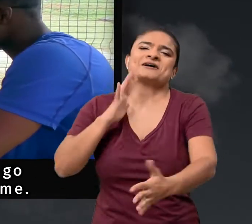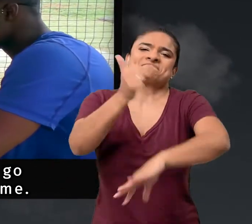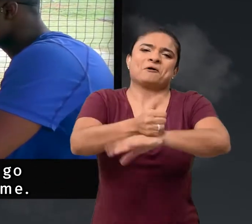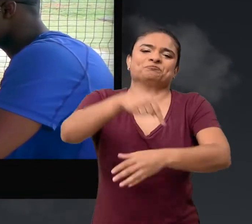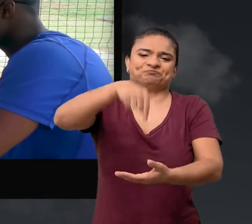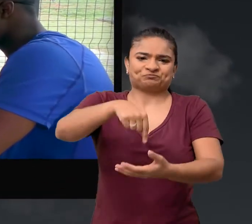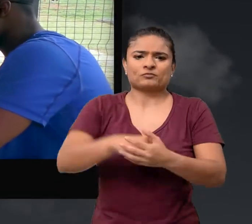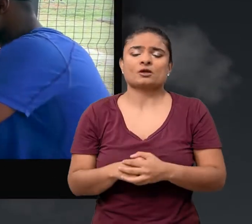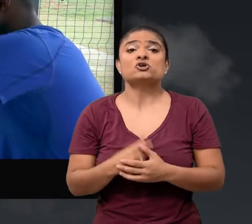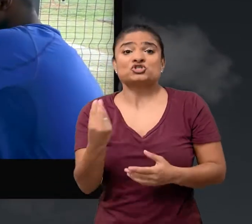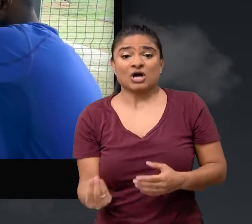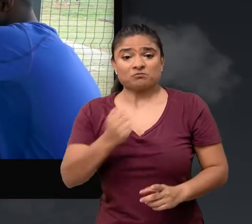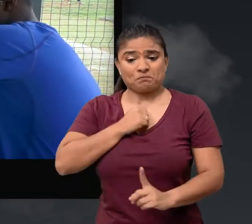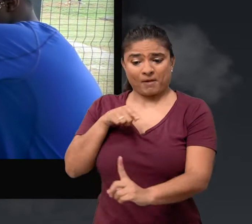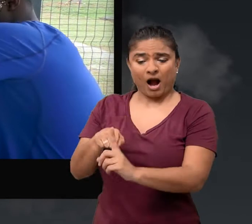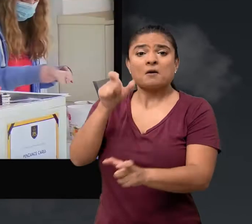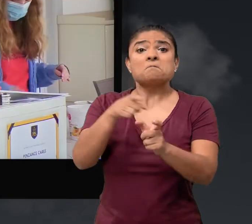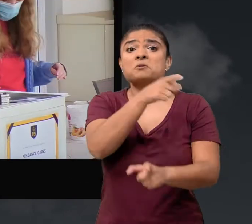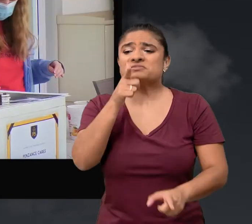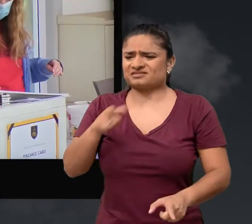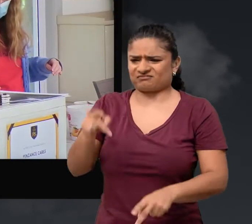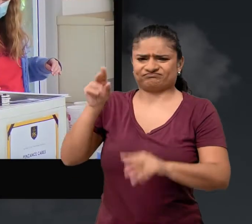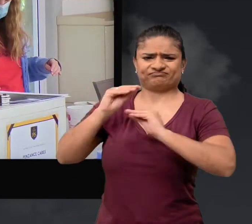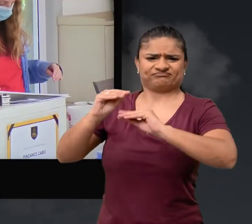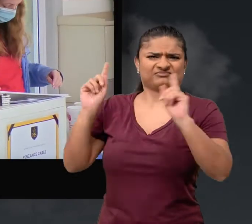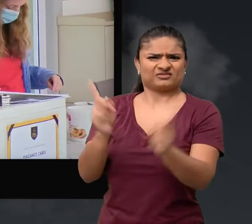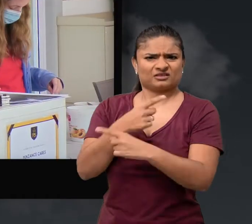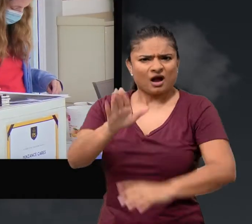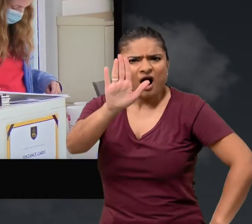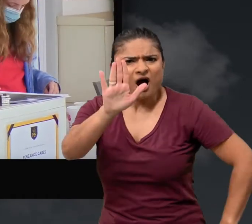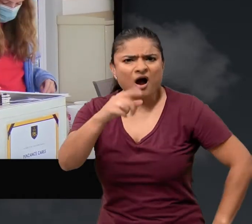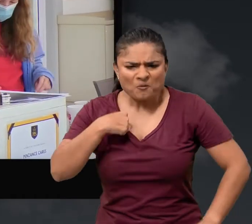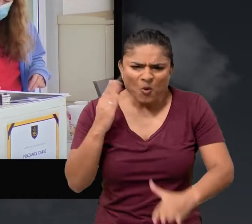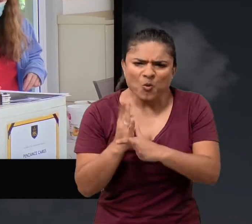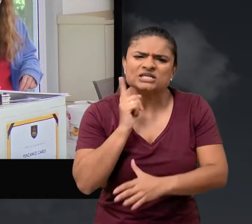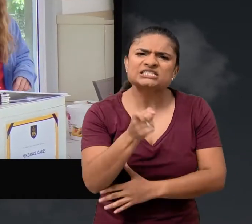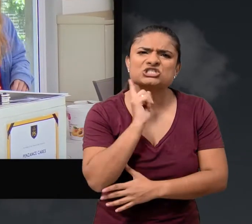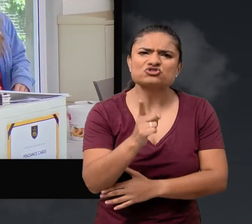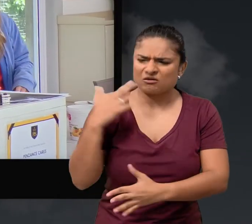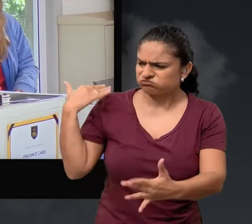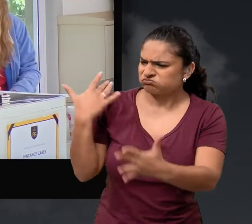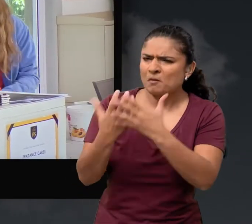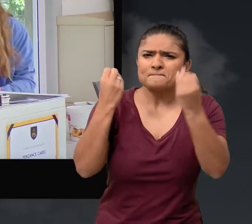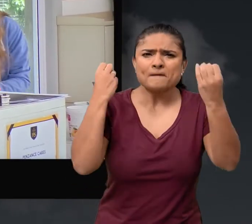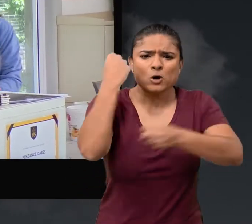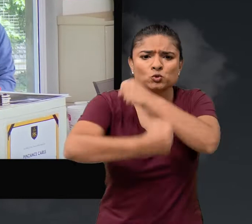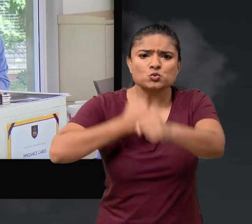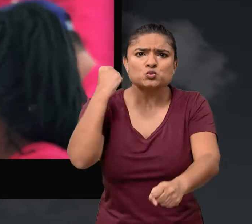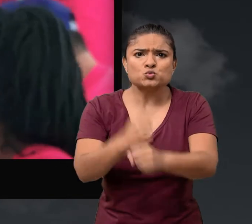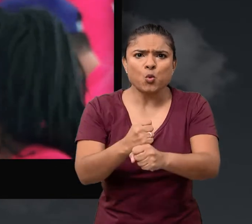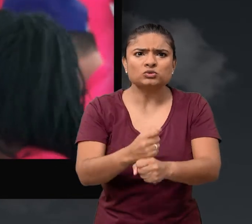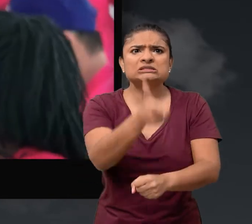confined to home. When my child was called uneducable, I was an educator, had trained as an educator many years